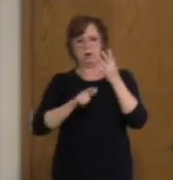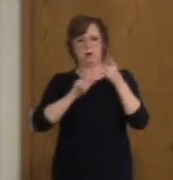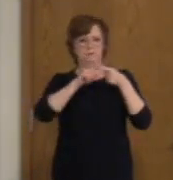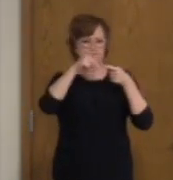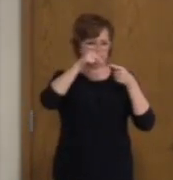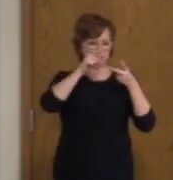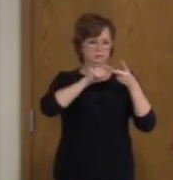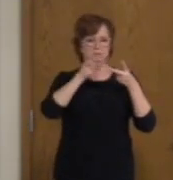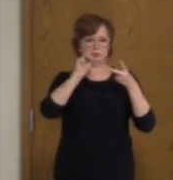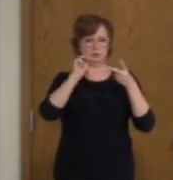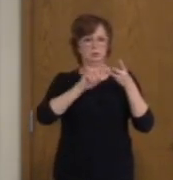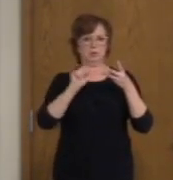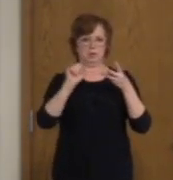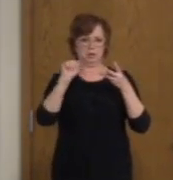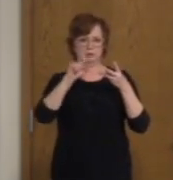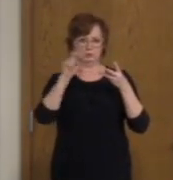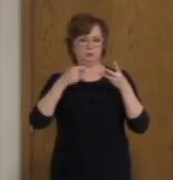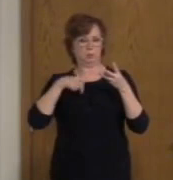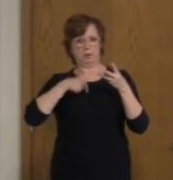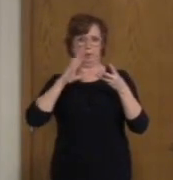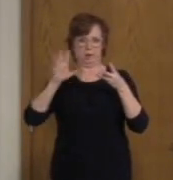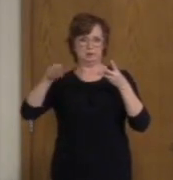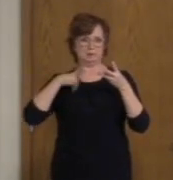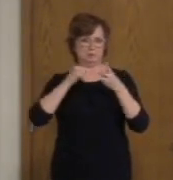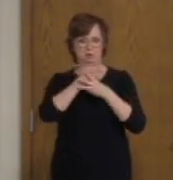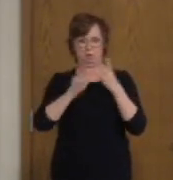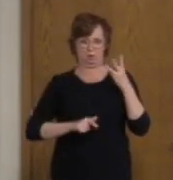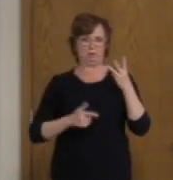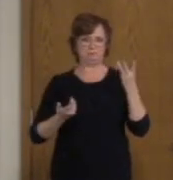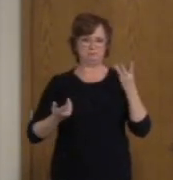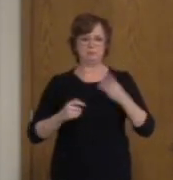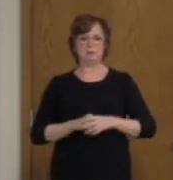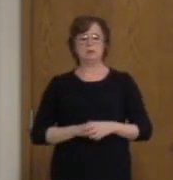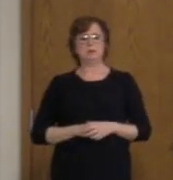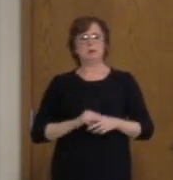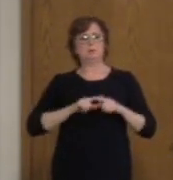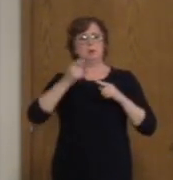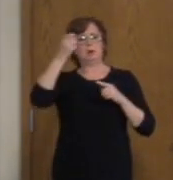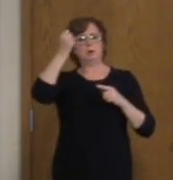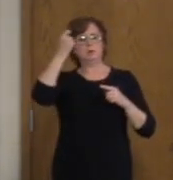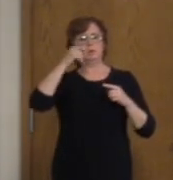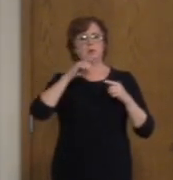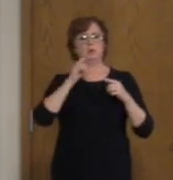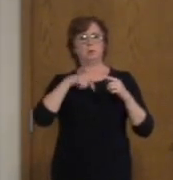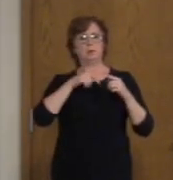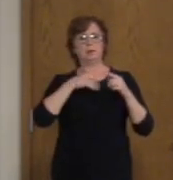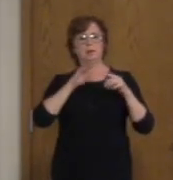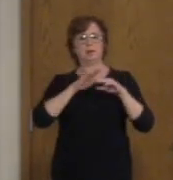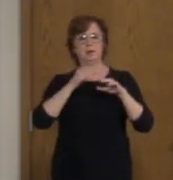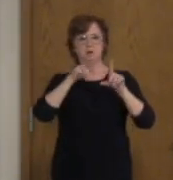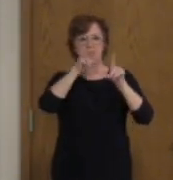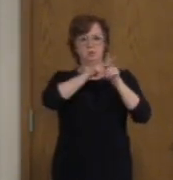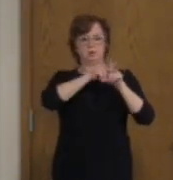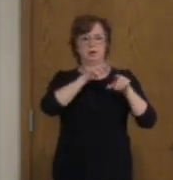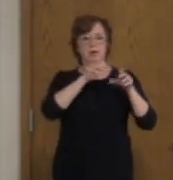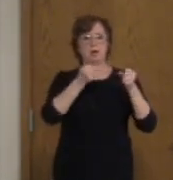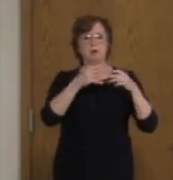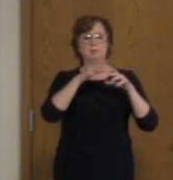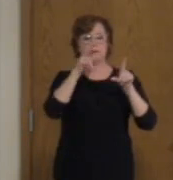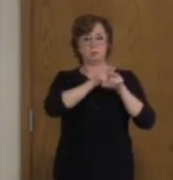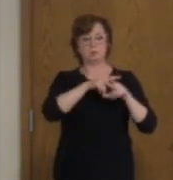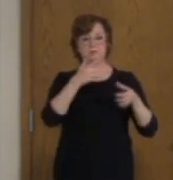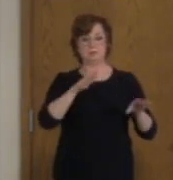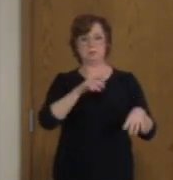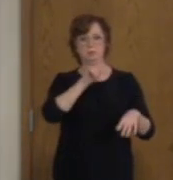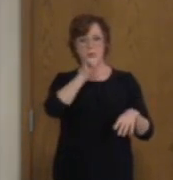Pfizer Moderna allocations. Just to give you an idea of the capacity, the booking system has now booked over 157,000